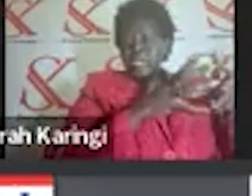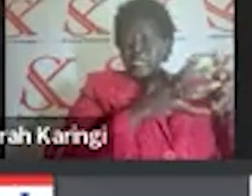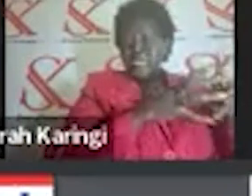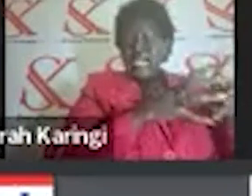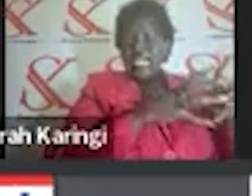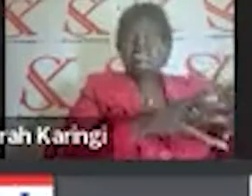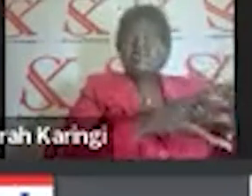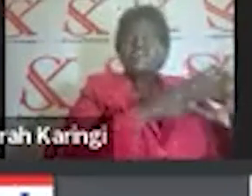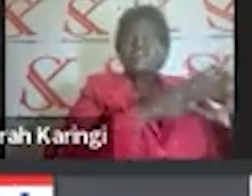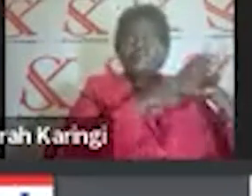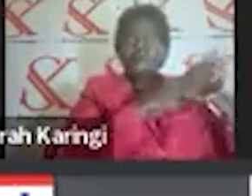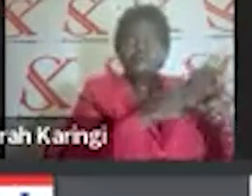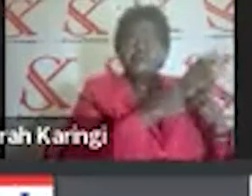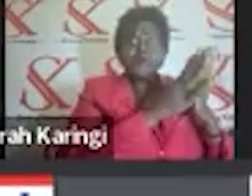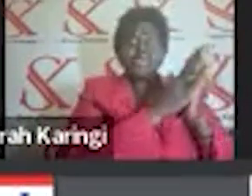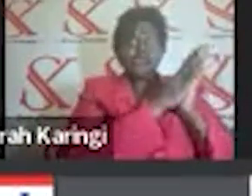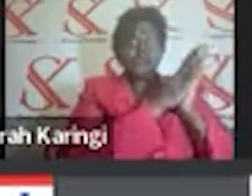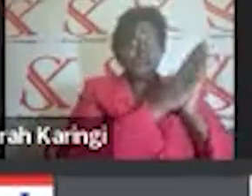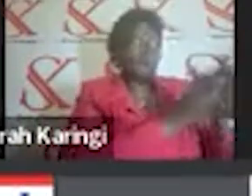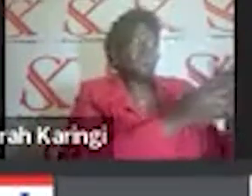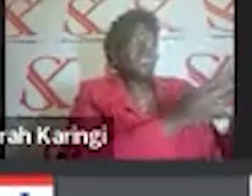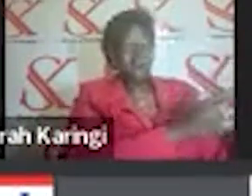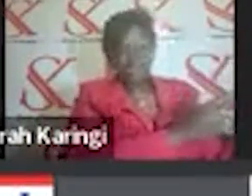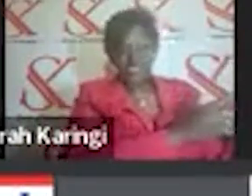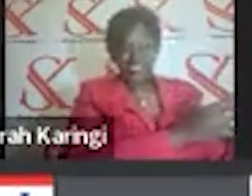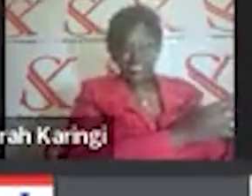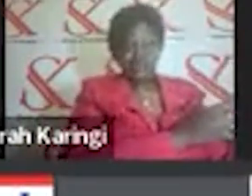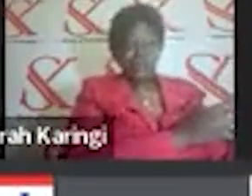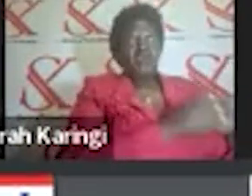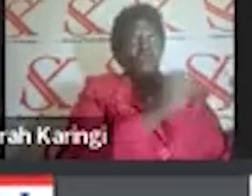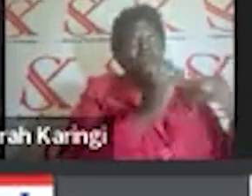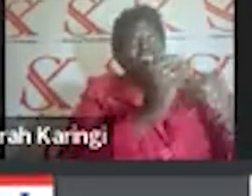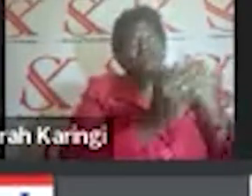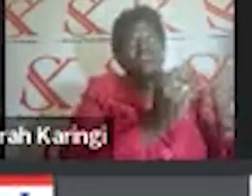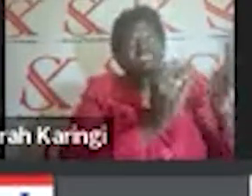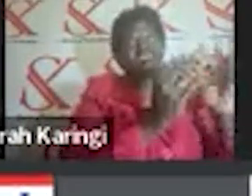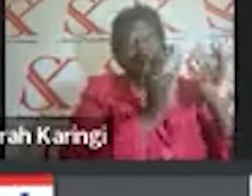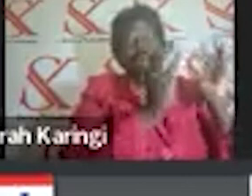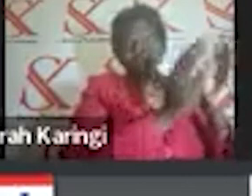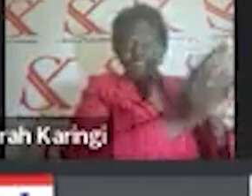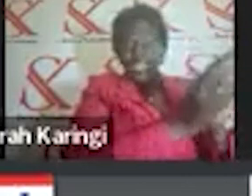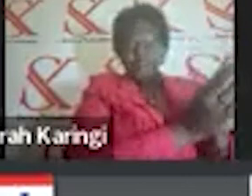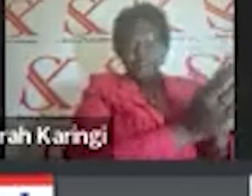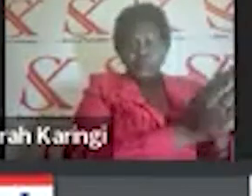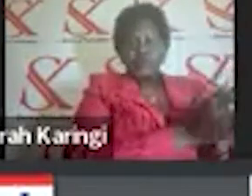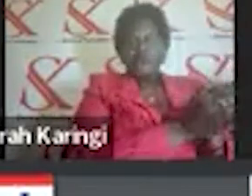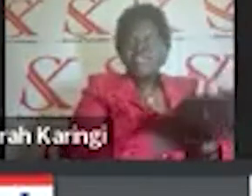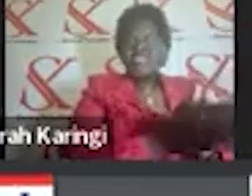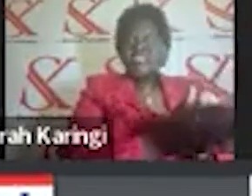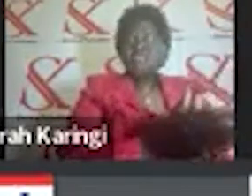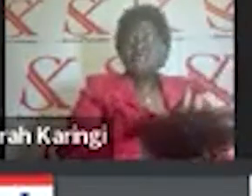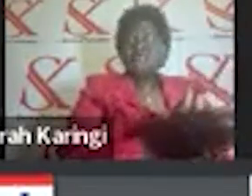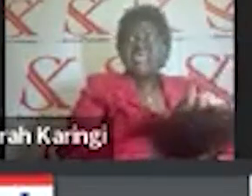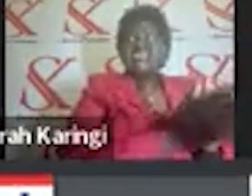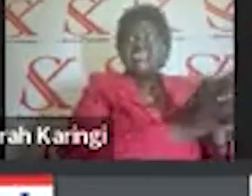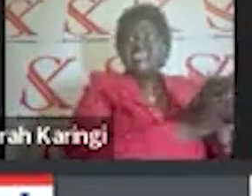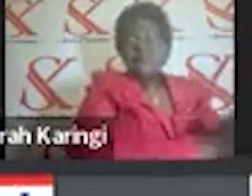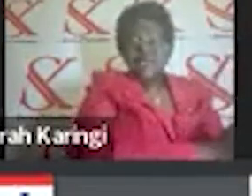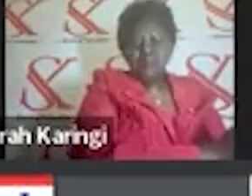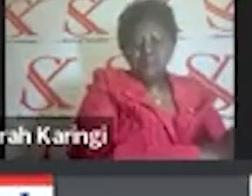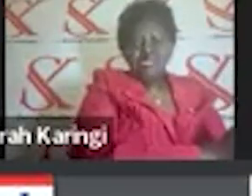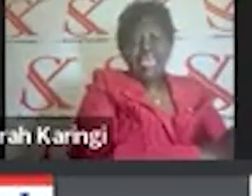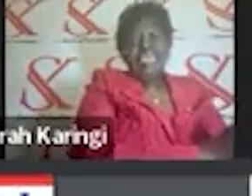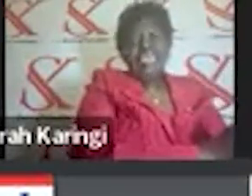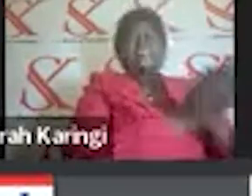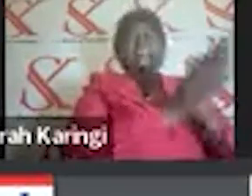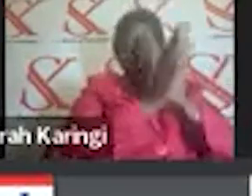Sports Club one day and there were so many people. I was like, what is happening here? They wanted one of them to win as an